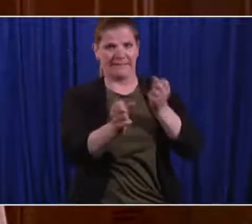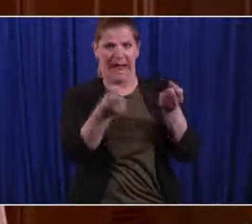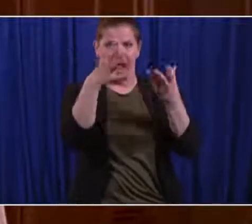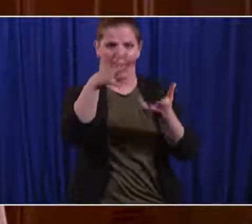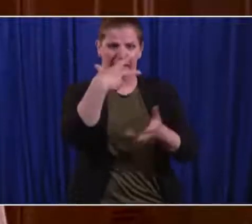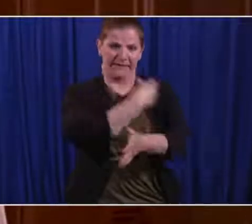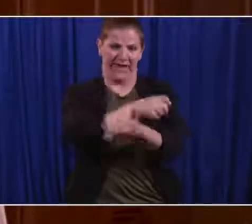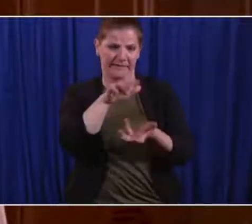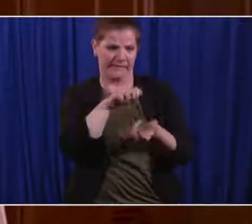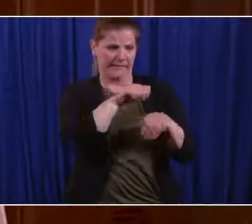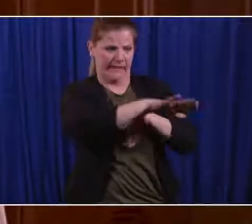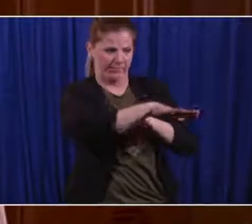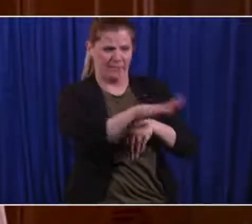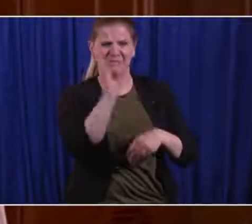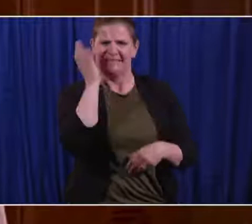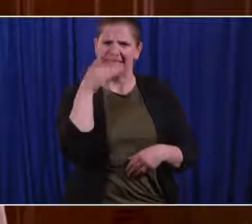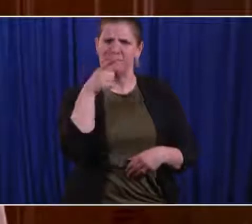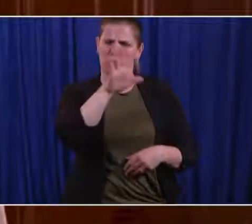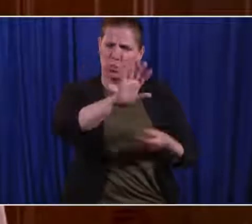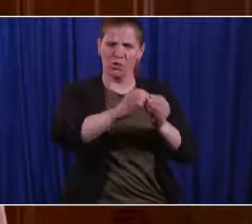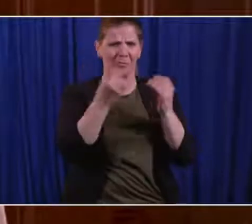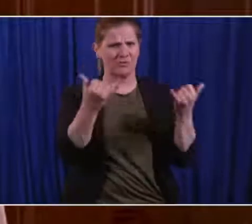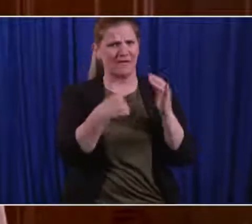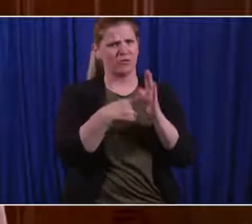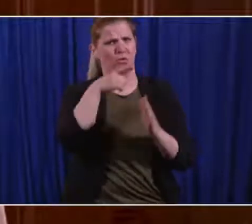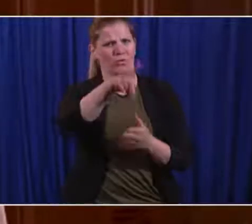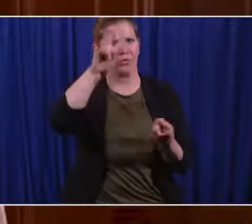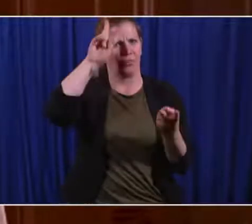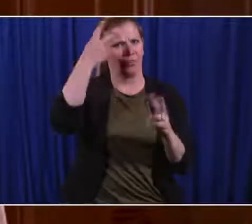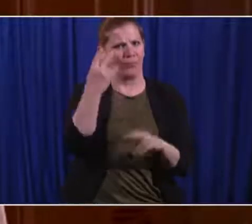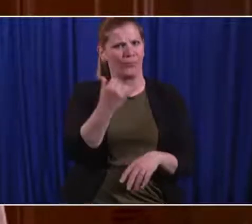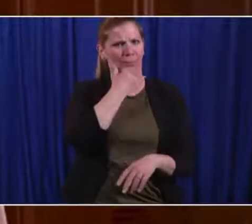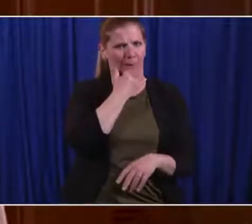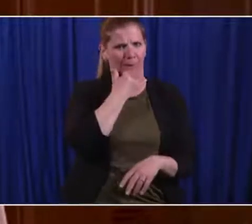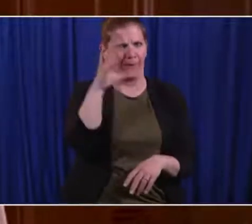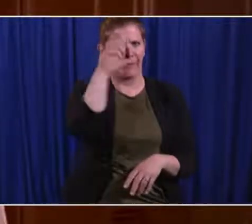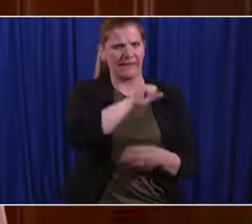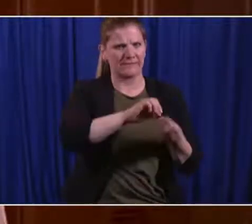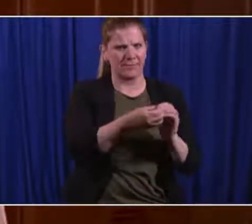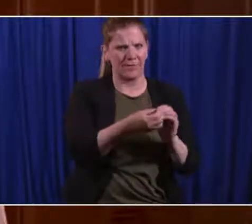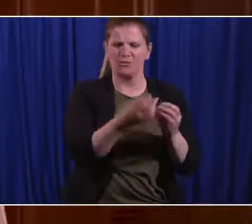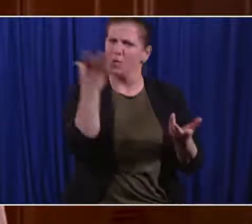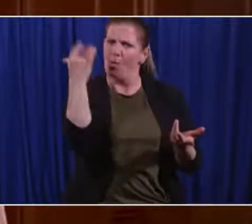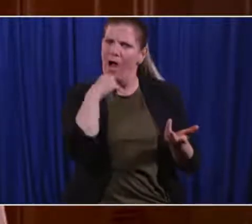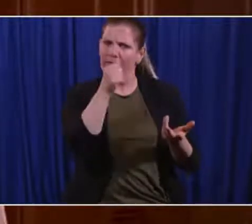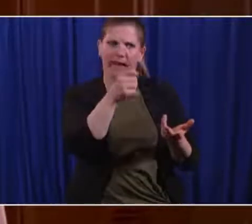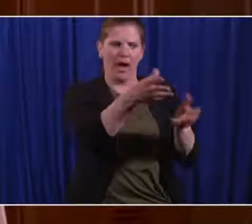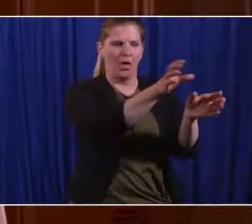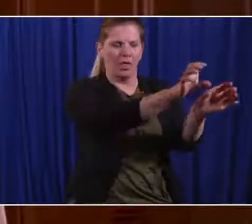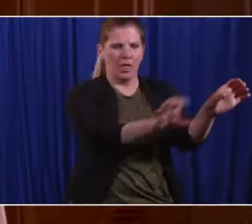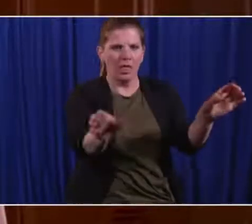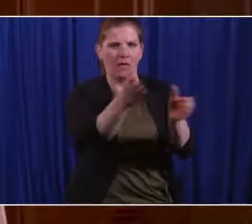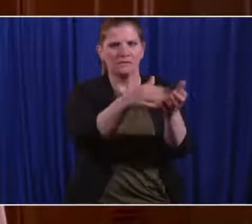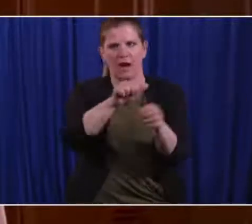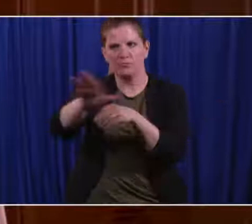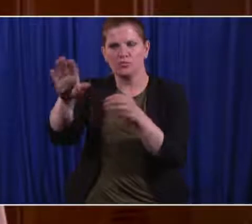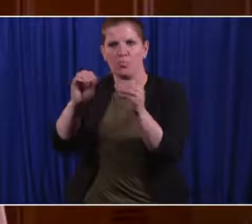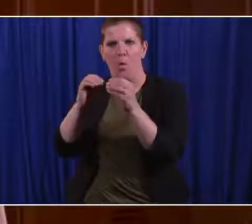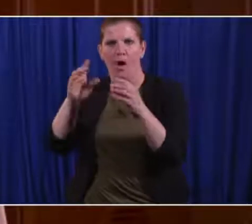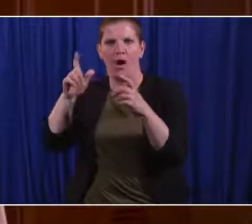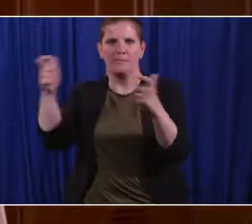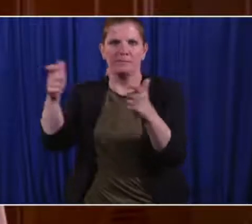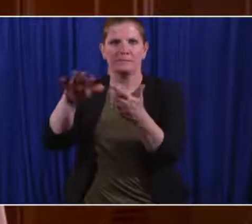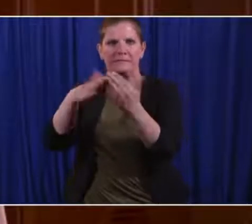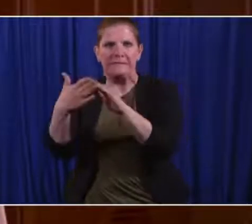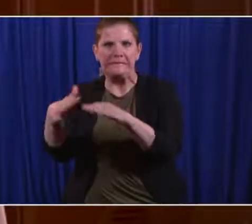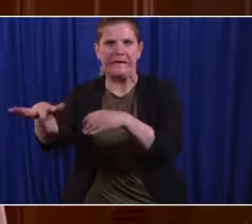to the rural areas each week and divert the surplus to urban areas where the demand is much higher? We've seen governors in other